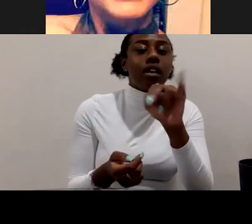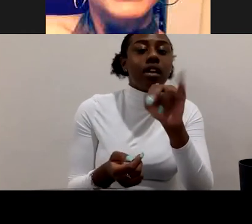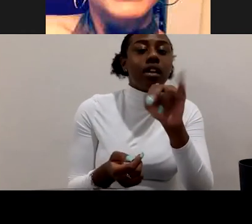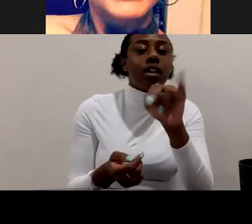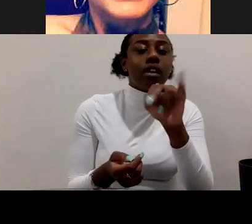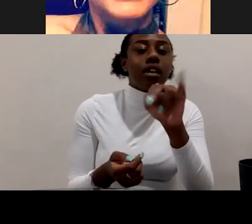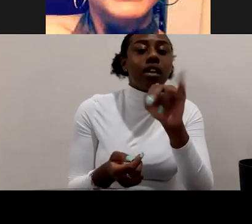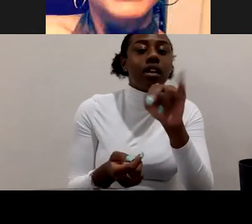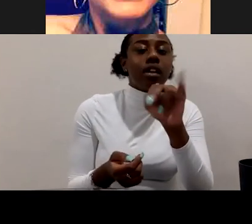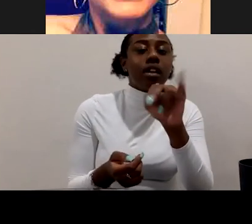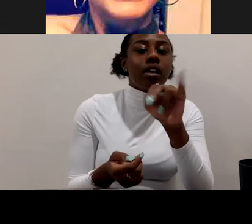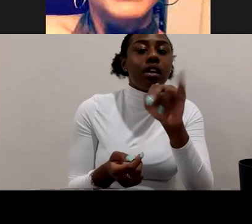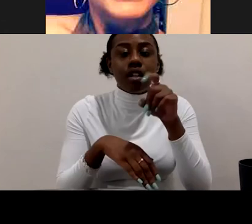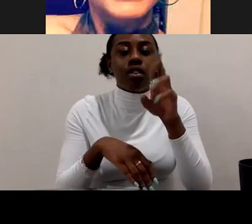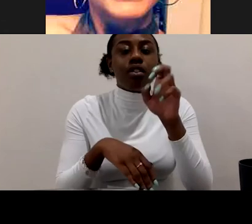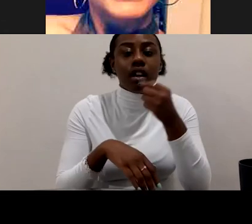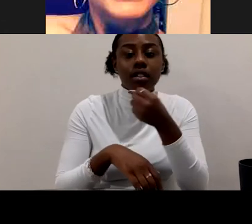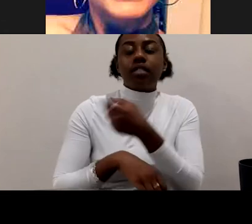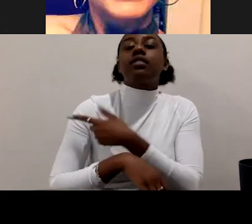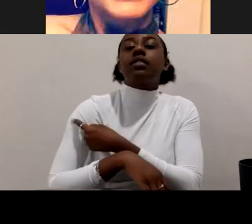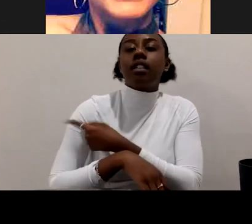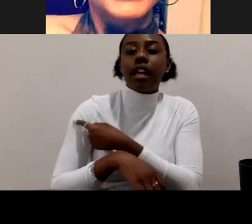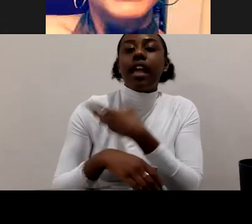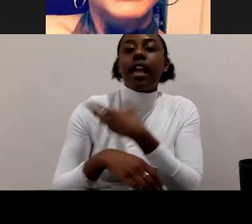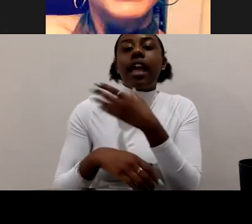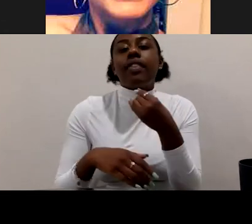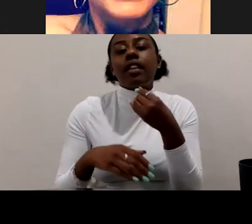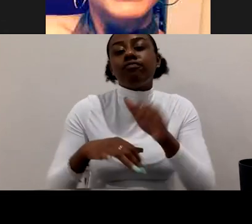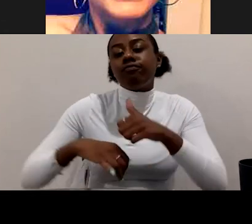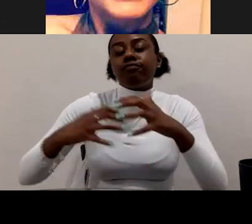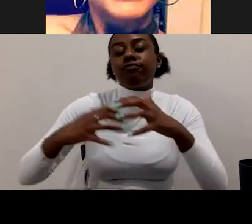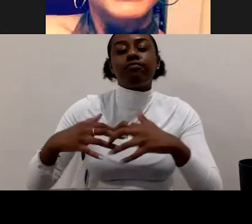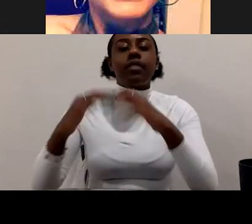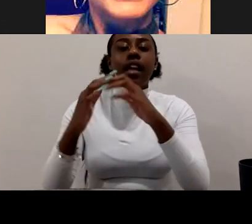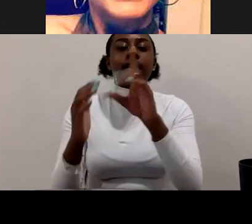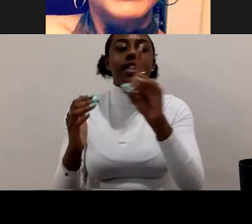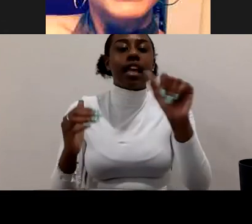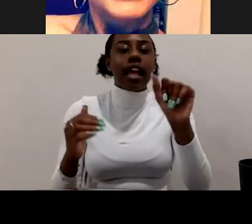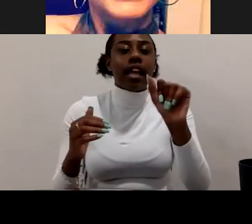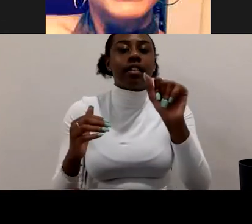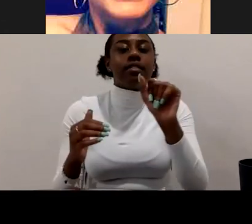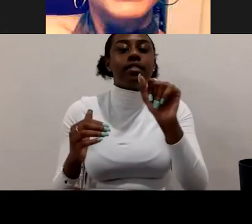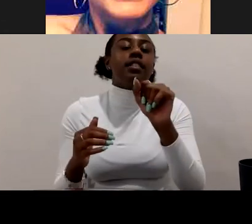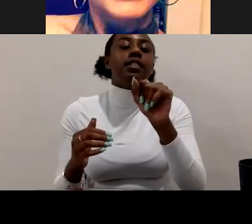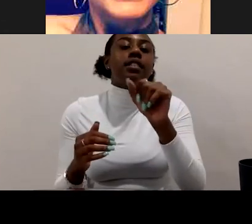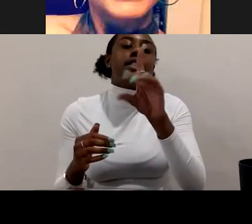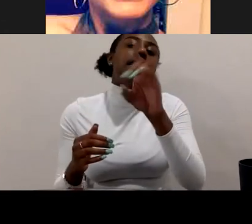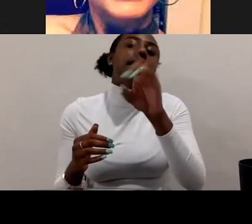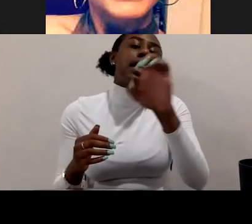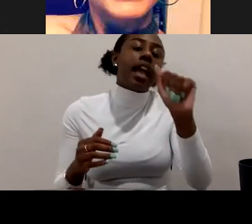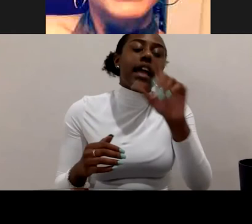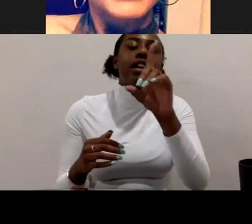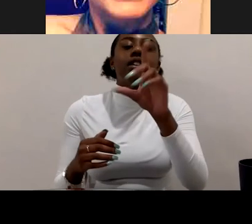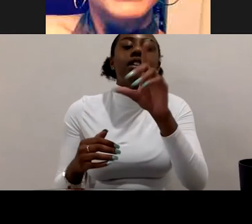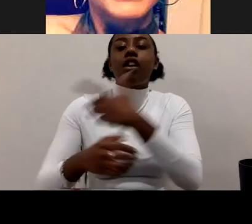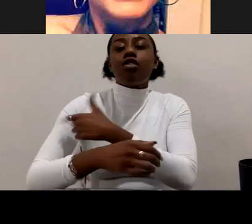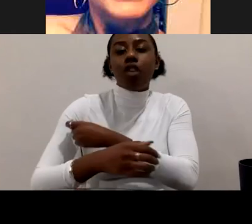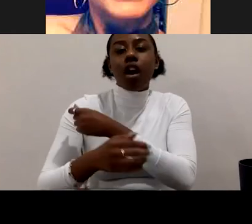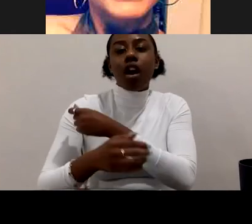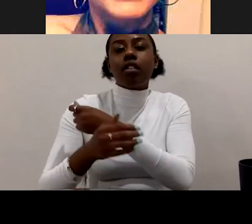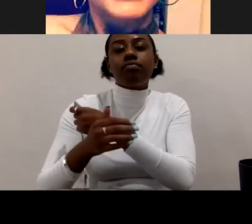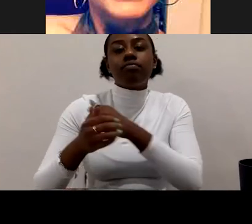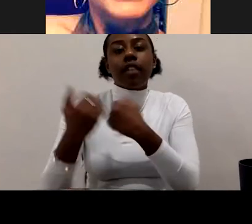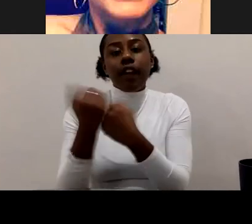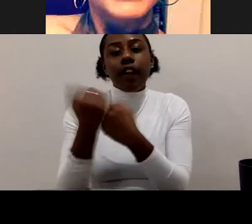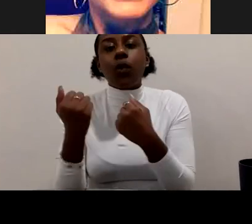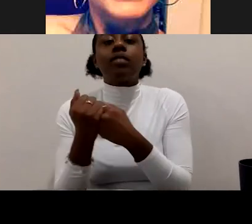the Drug Enforcement Administration. And we chatted really about how, you know, this aligns with some of the